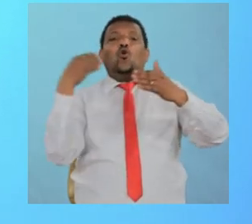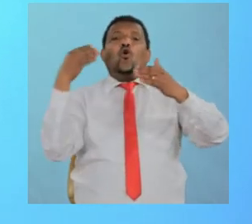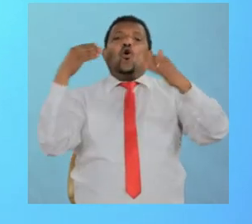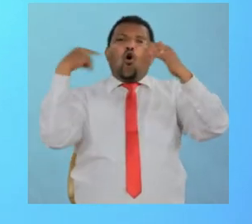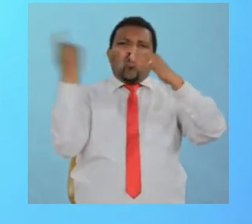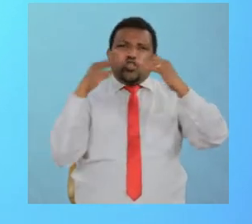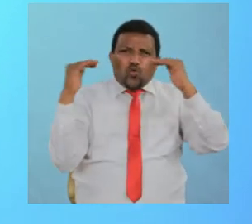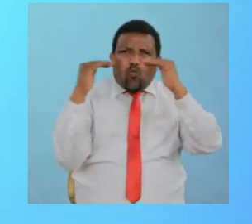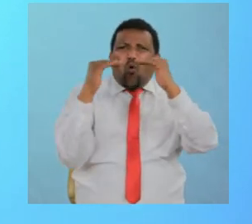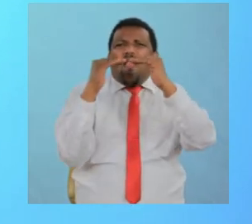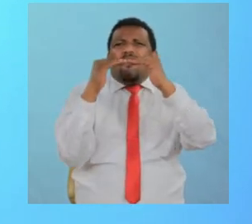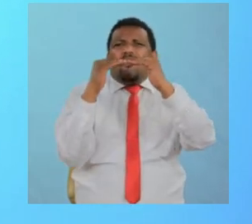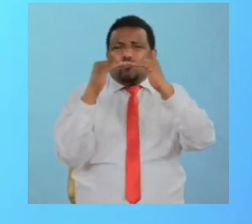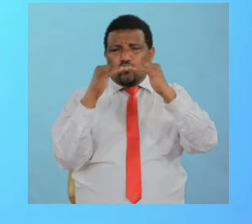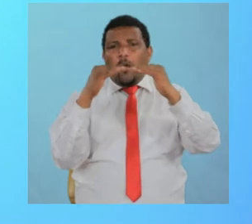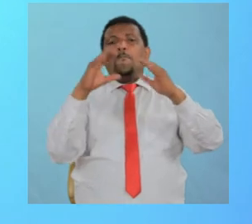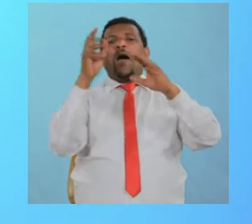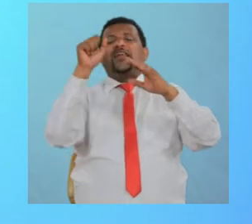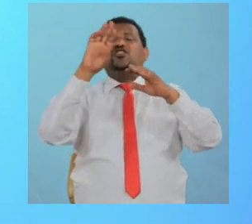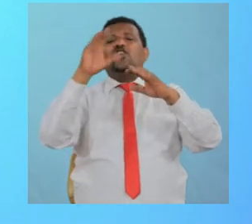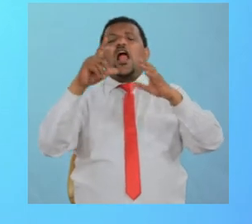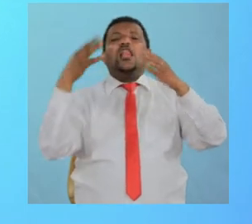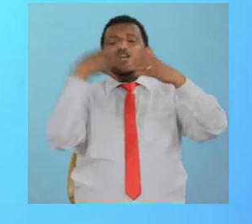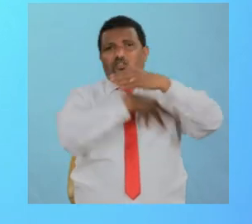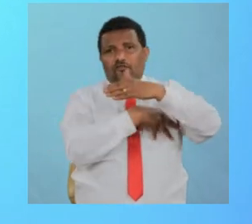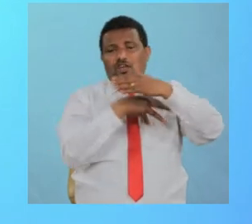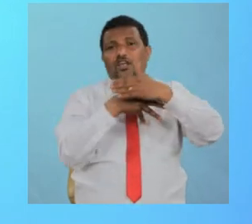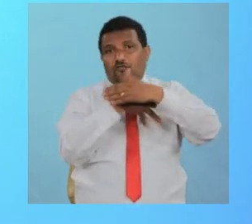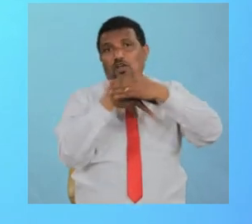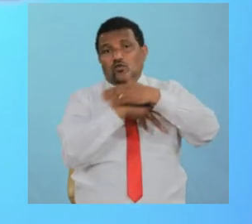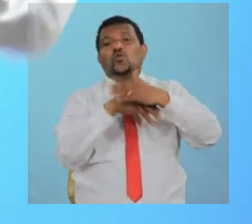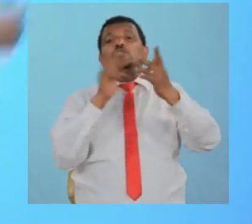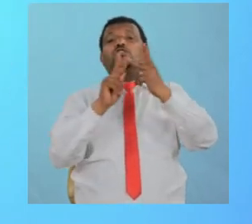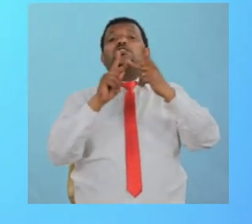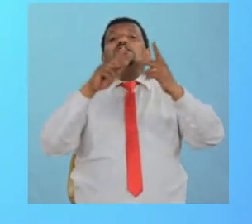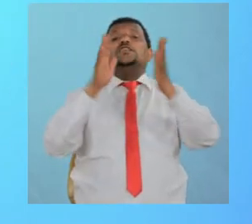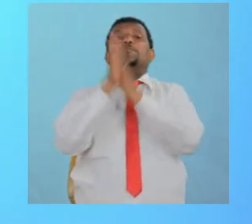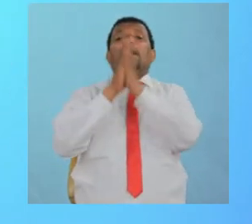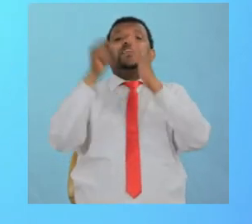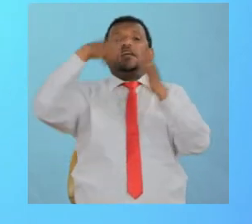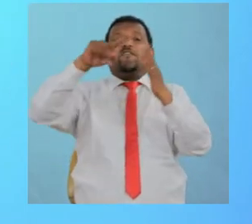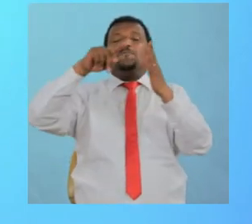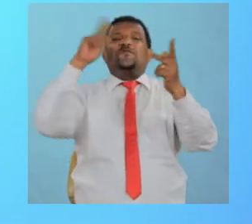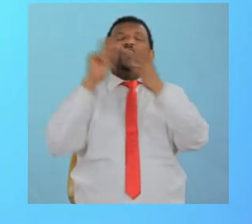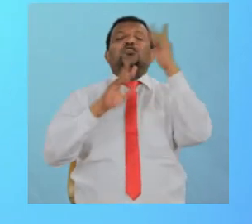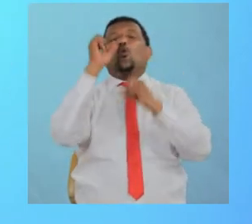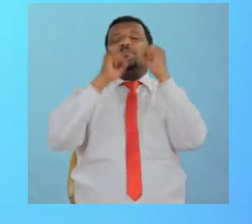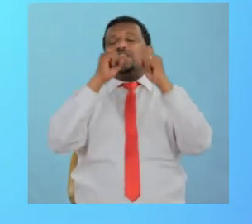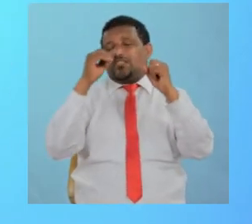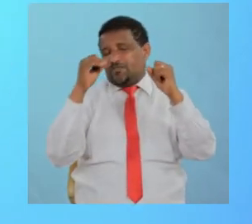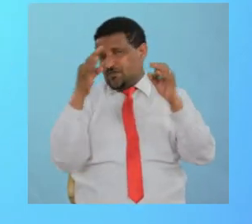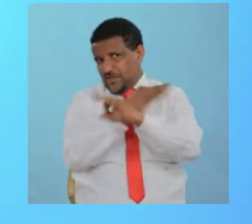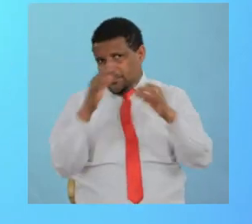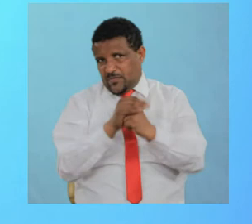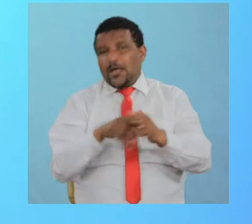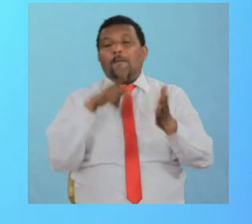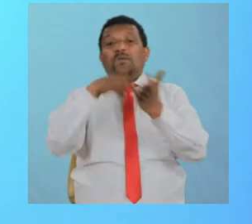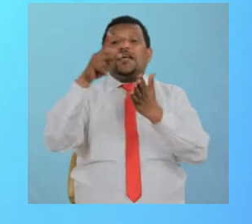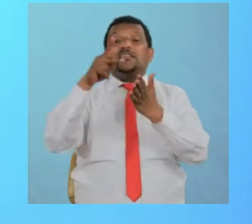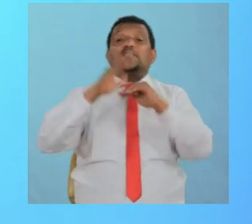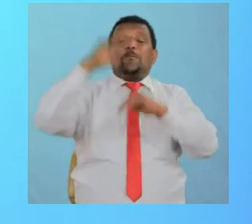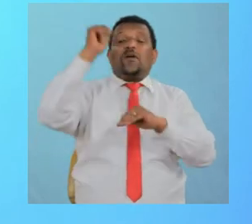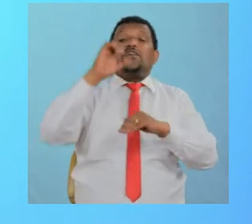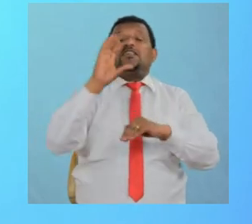equals to the marginal revenue, and which is the demand curve for a perfectly competitive firm. So price is above AC